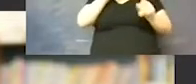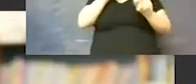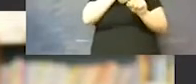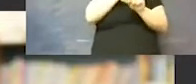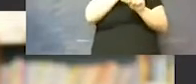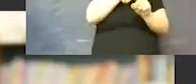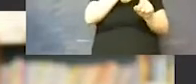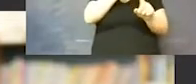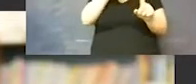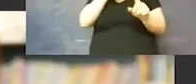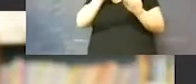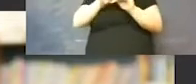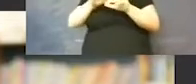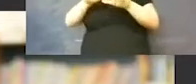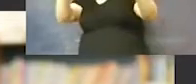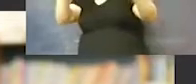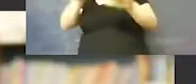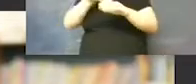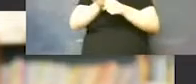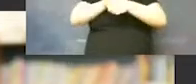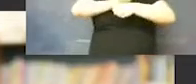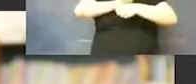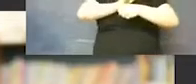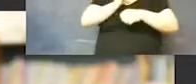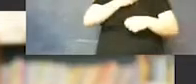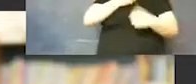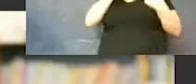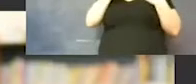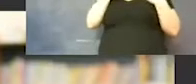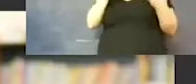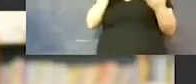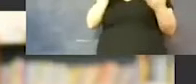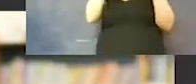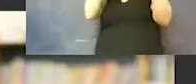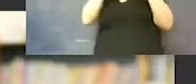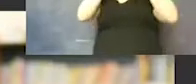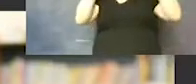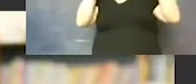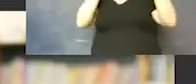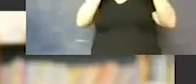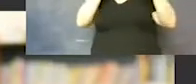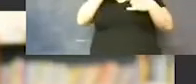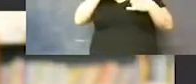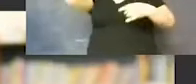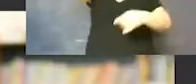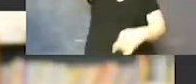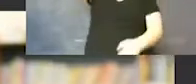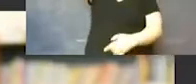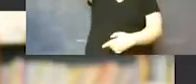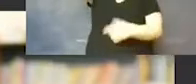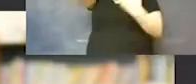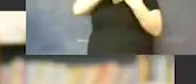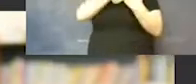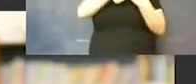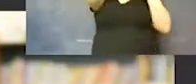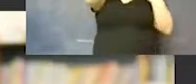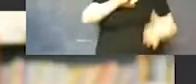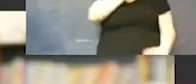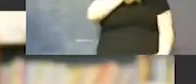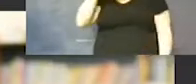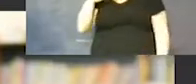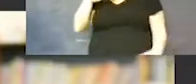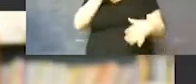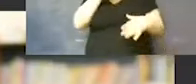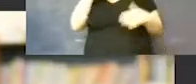So we provided masks and face shields to all of our students and staff. We also provided desk shields